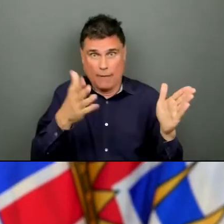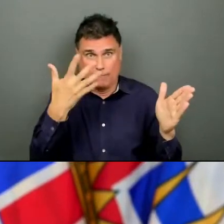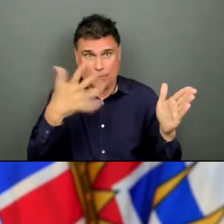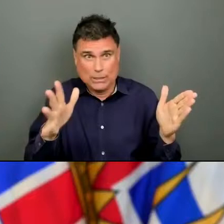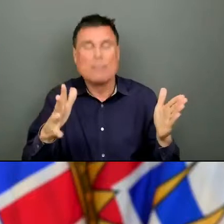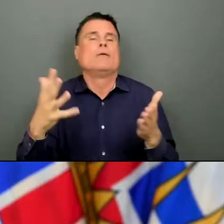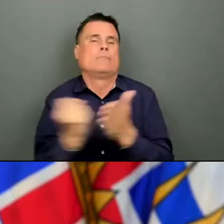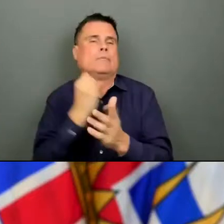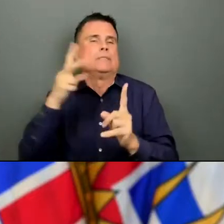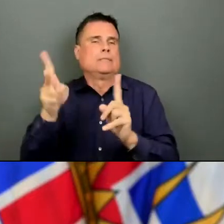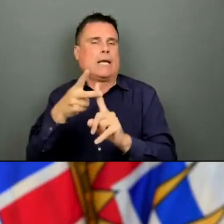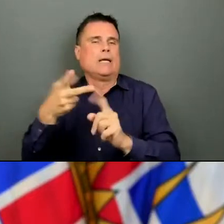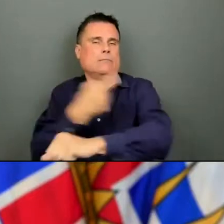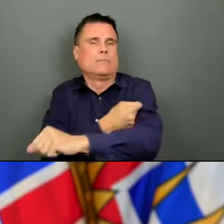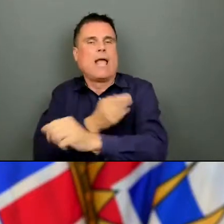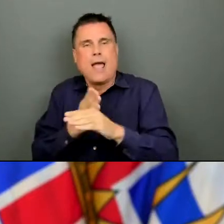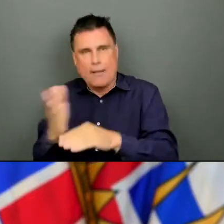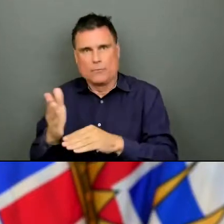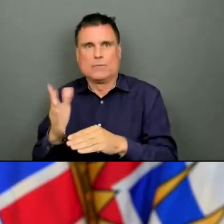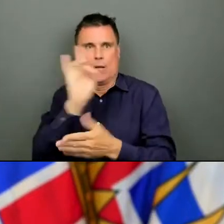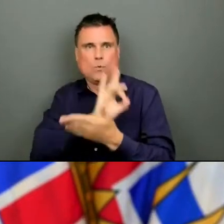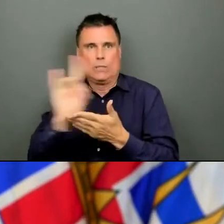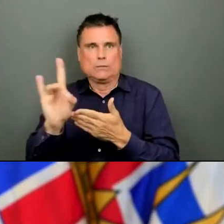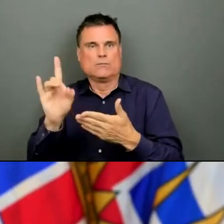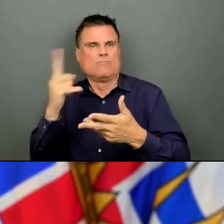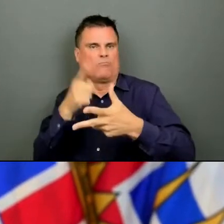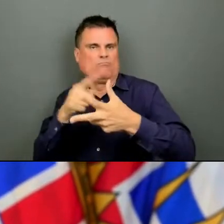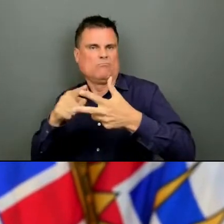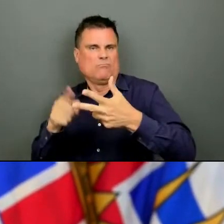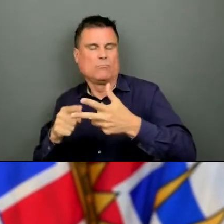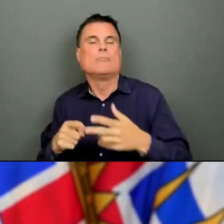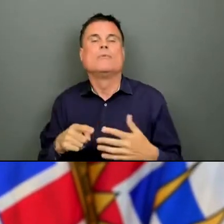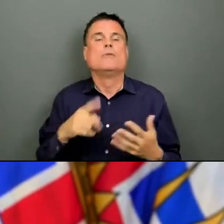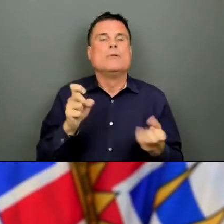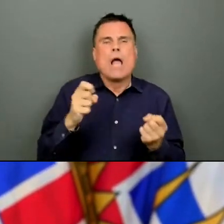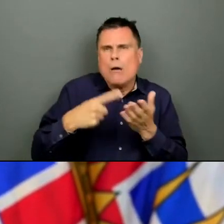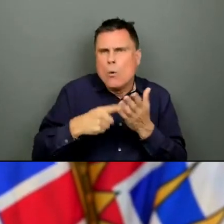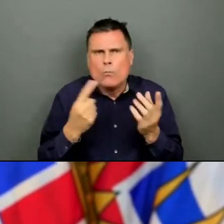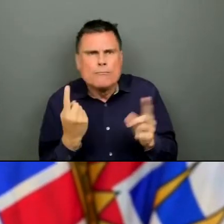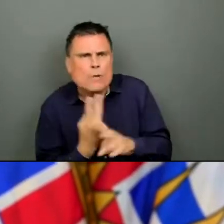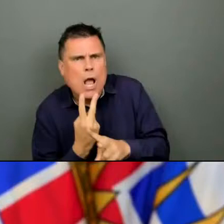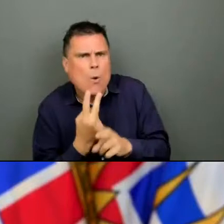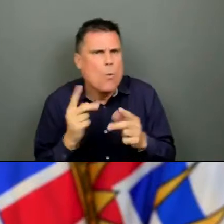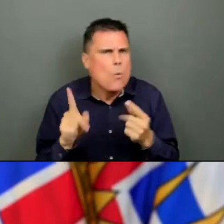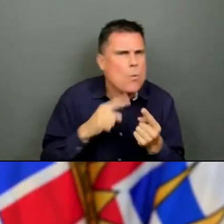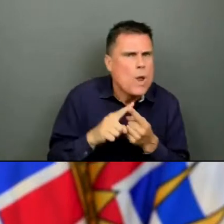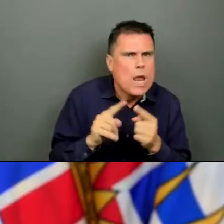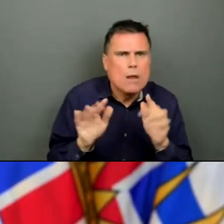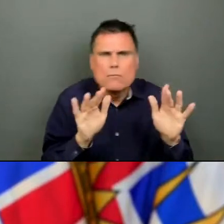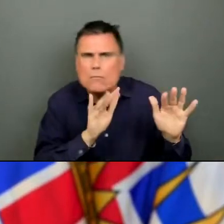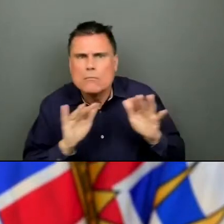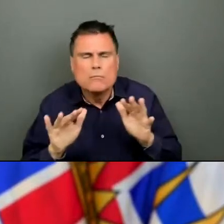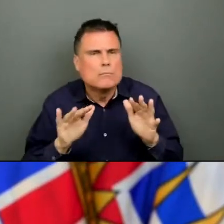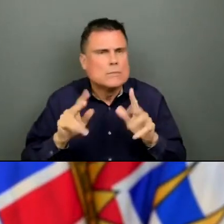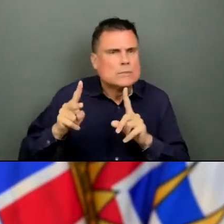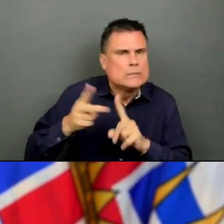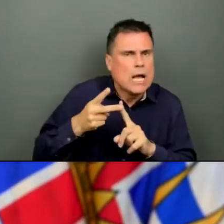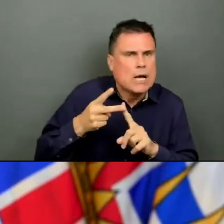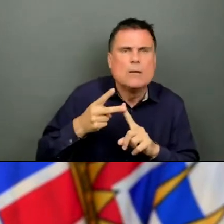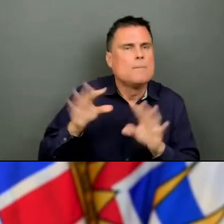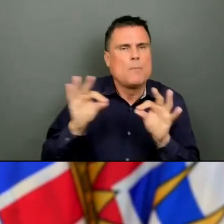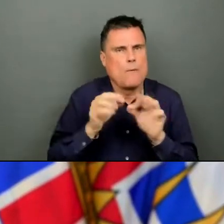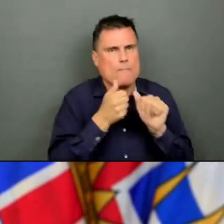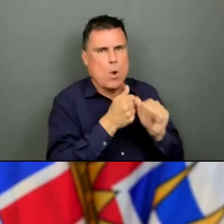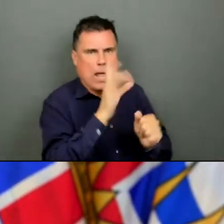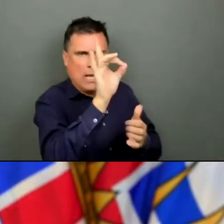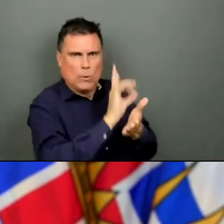there's been a lot of concern and discussion about when we're starting to book second doses. And at this point, given